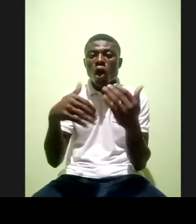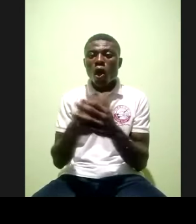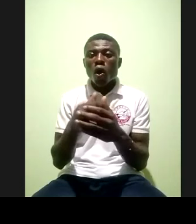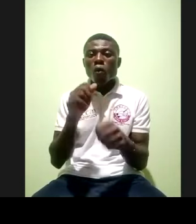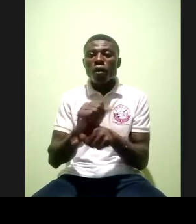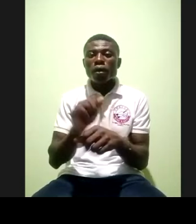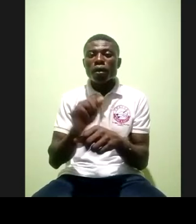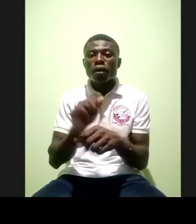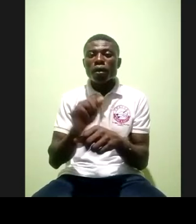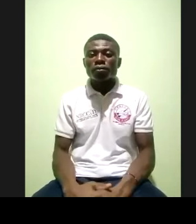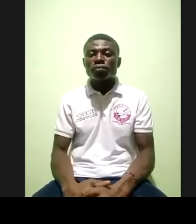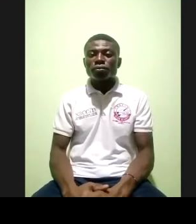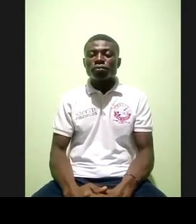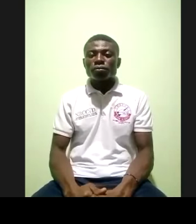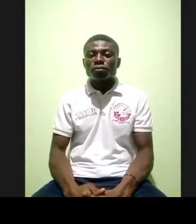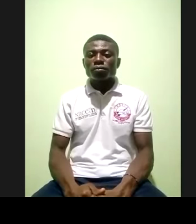together,